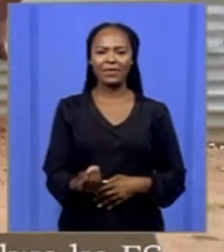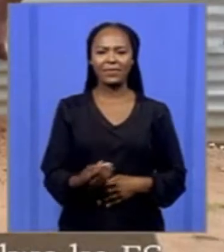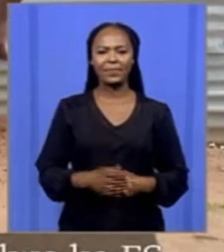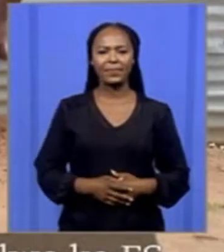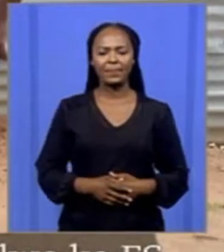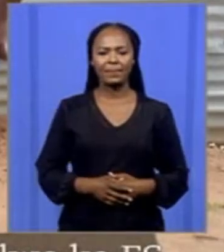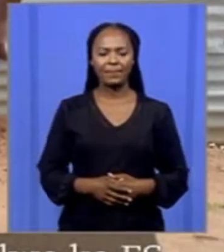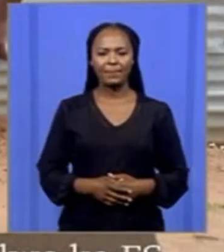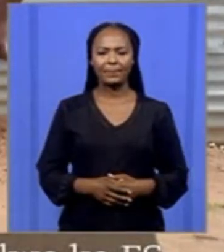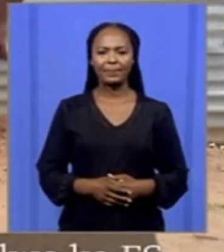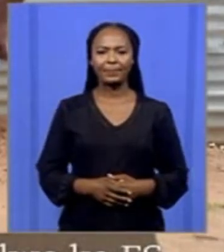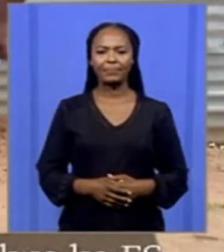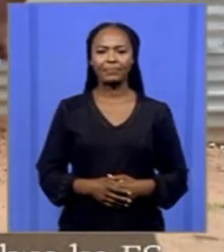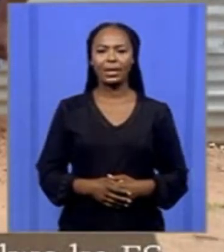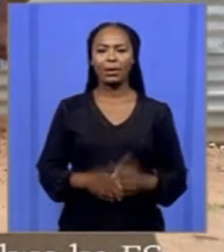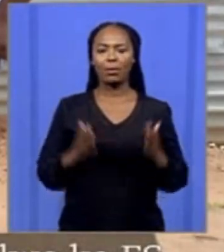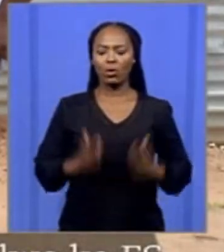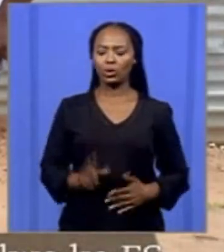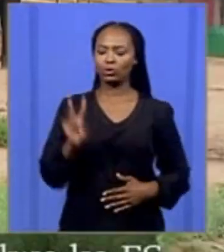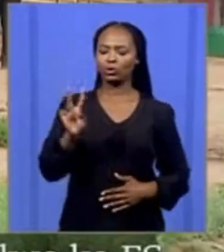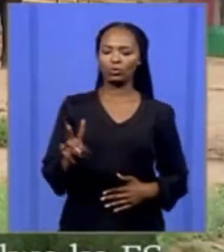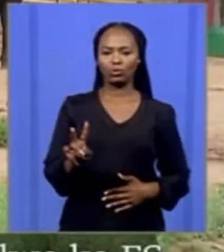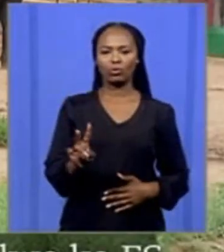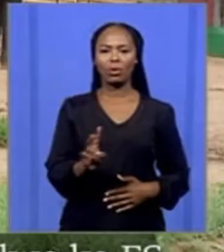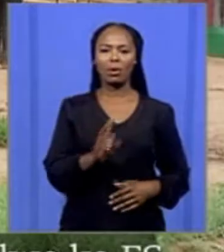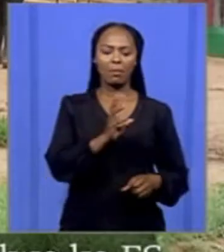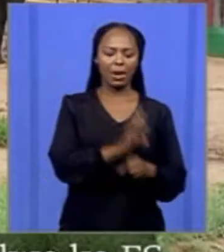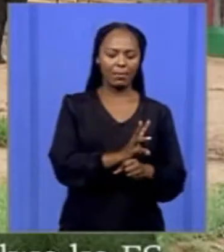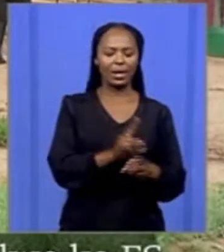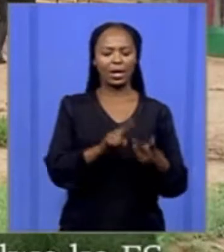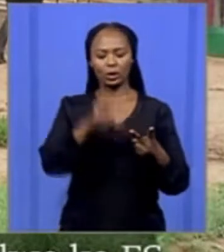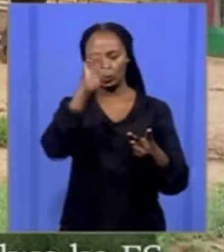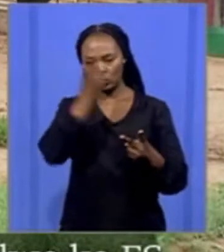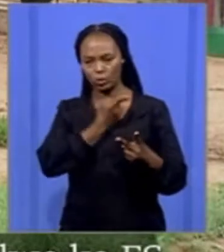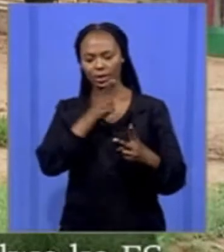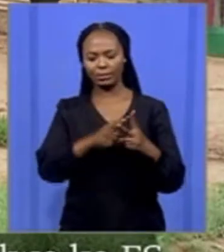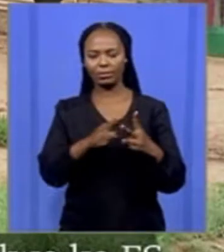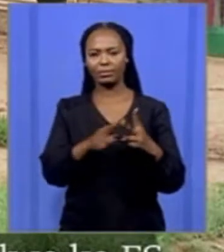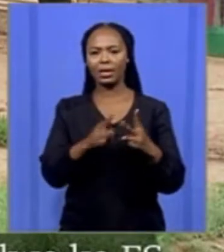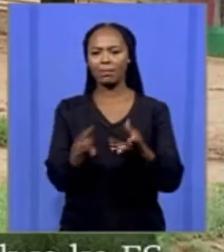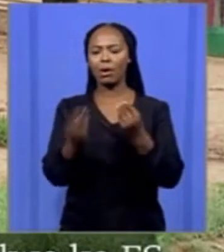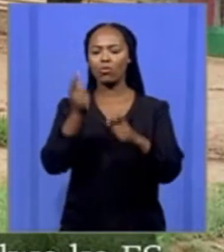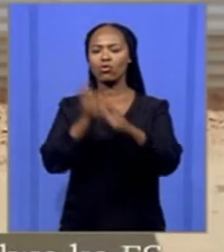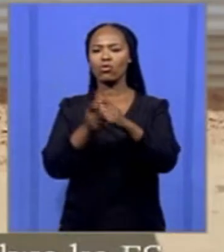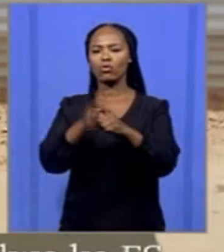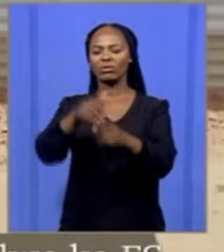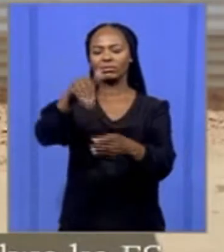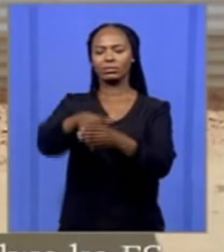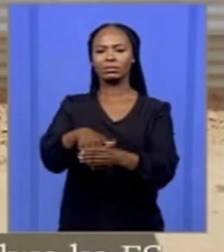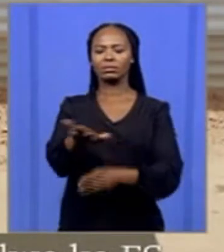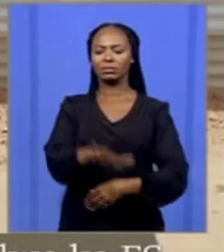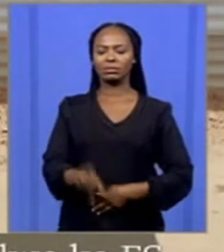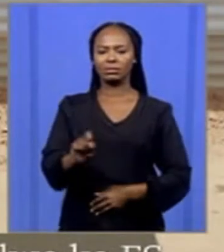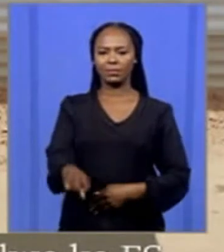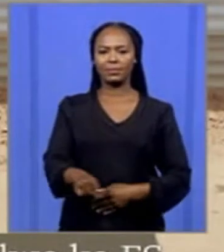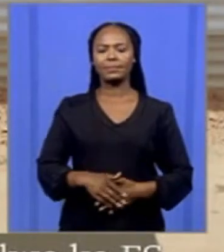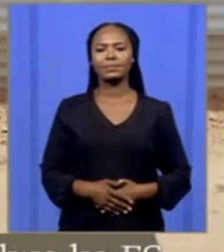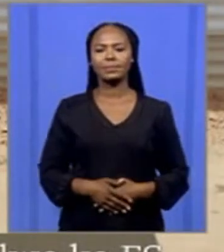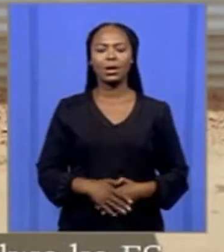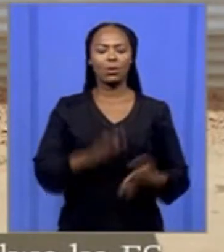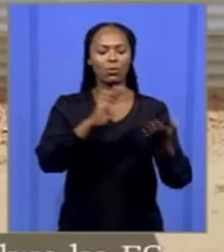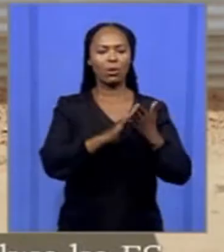Go le bjalo ditopo tše pedi tša mmagongwana le morodi wa gagwe di hweditšwe ka mokhukhweng o gona tikologong yeo.